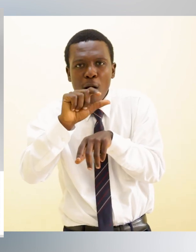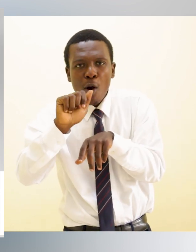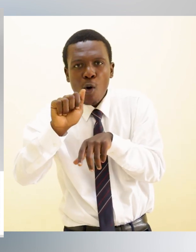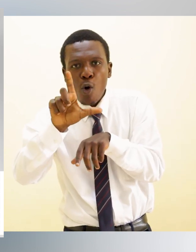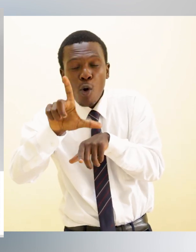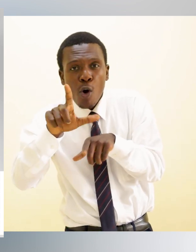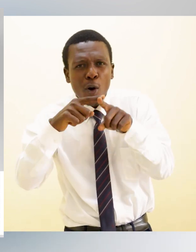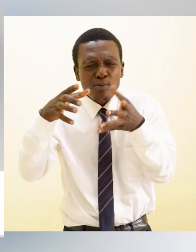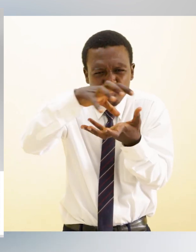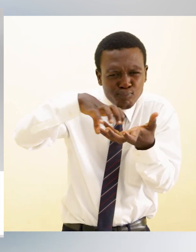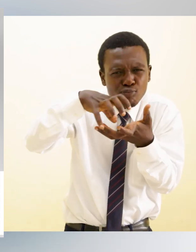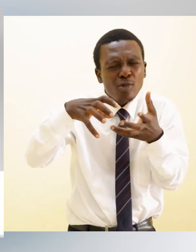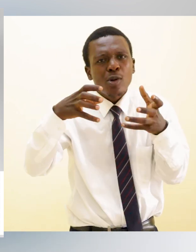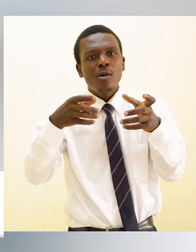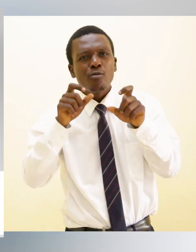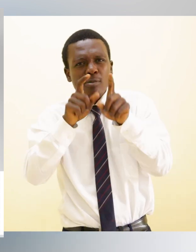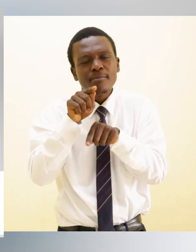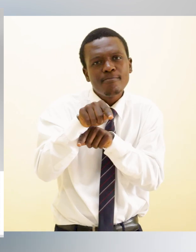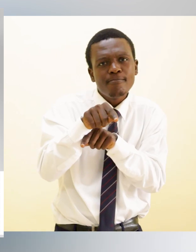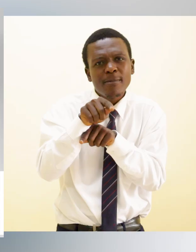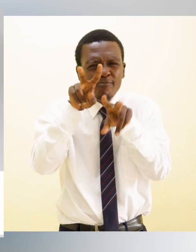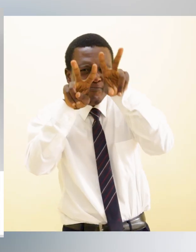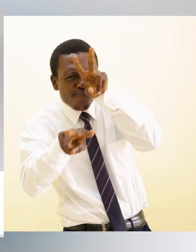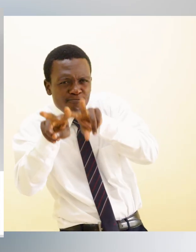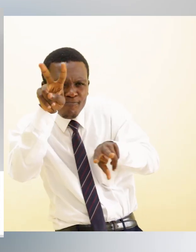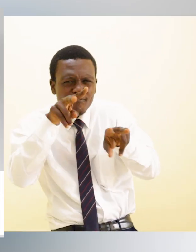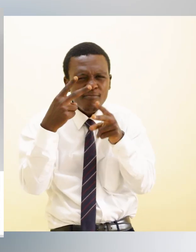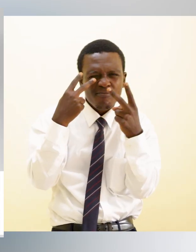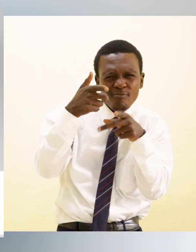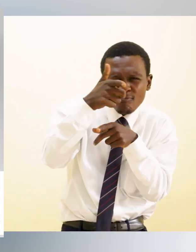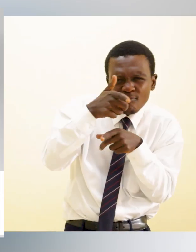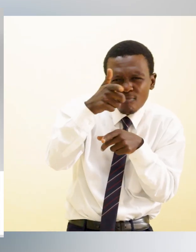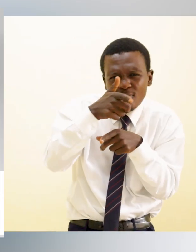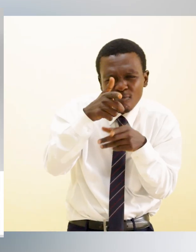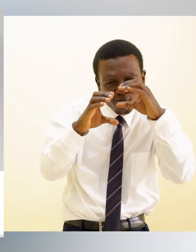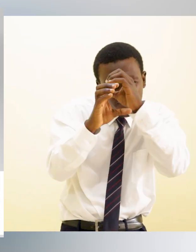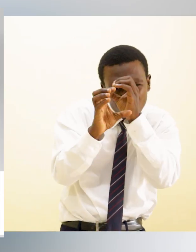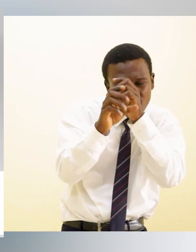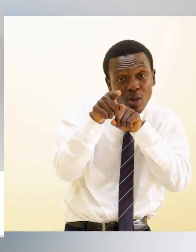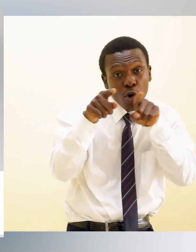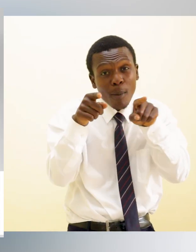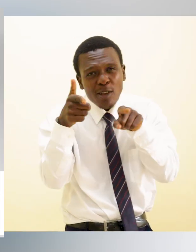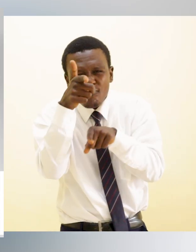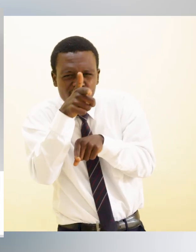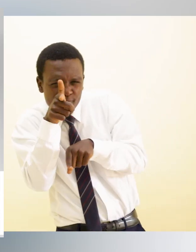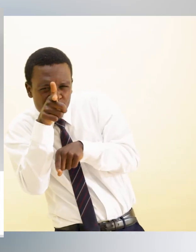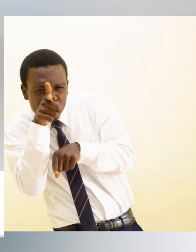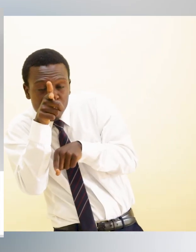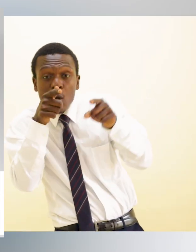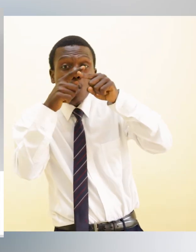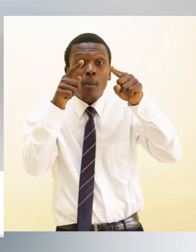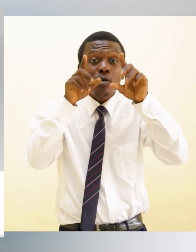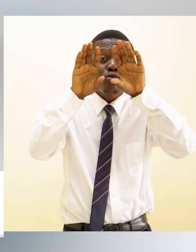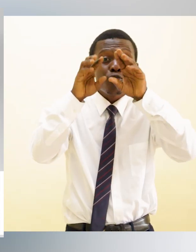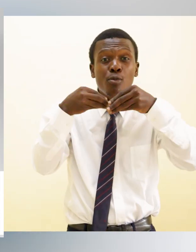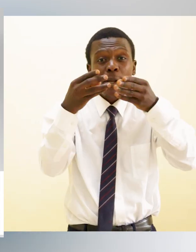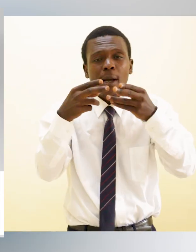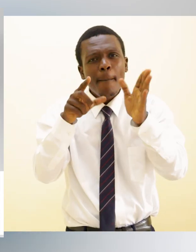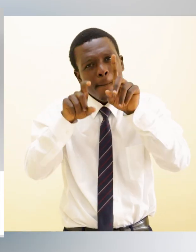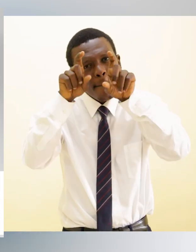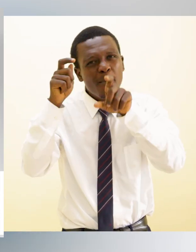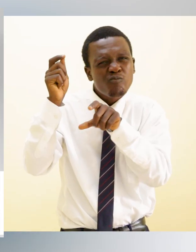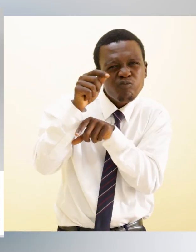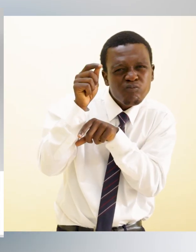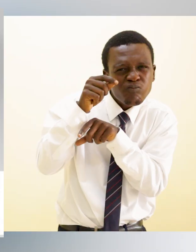allergic, and more complicated causes. They can examine the ear with instruments such as an otoscope or video probe and recommend topical